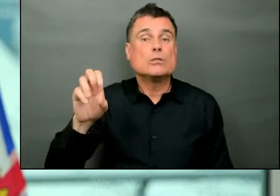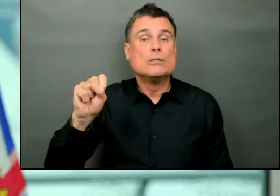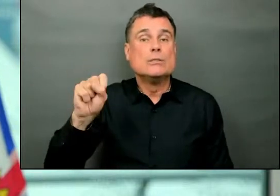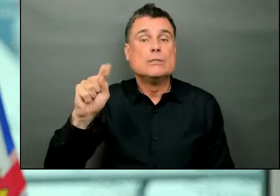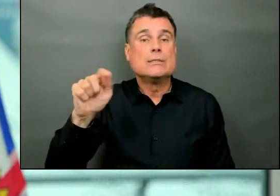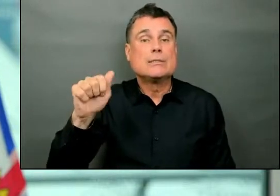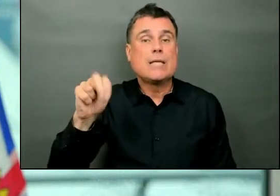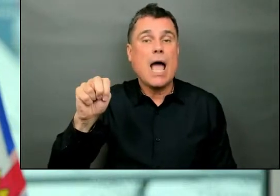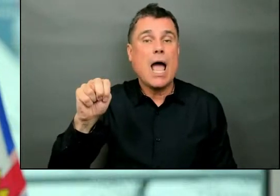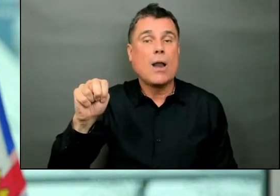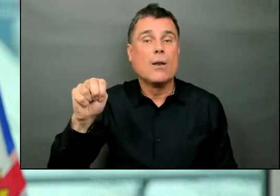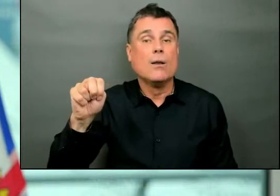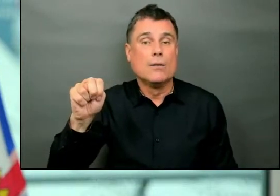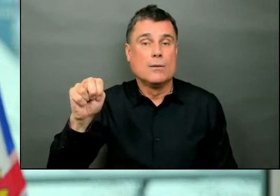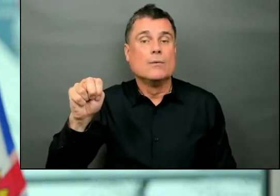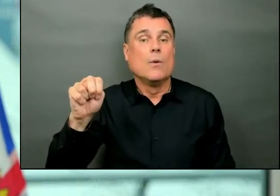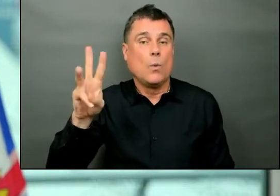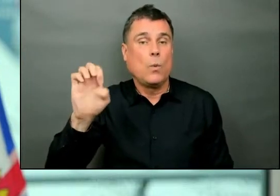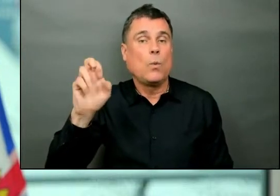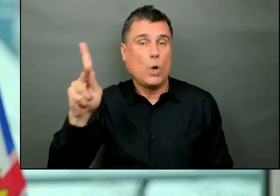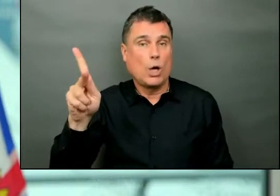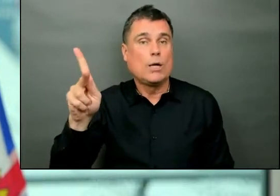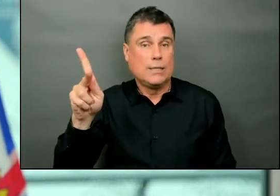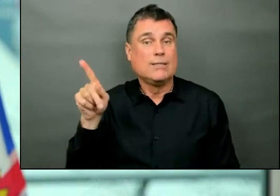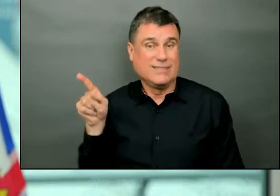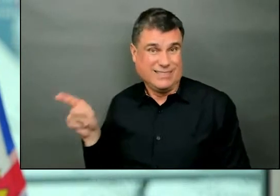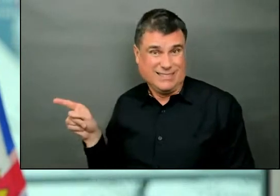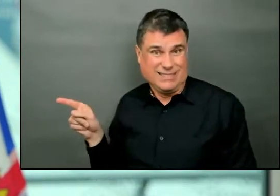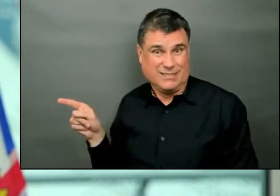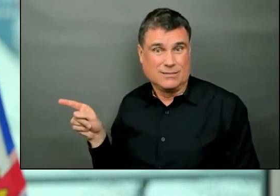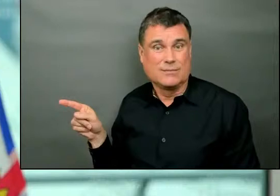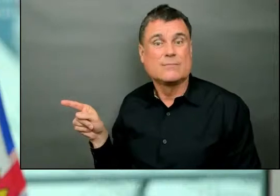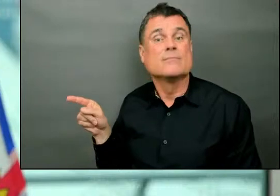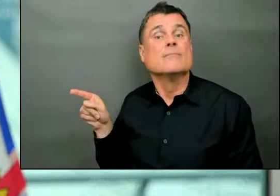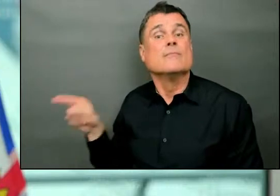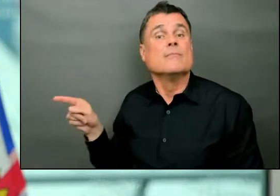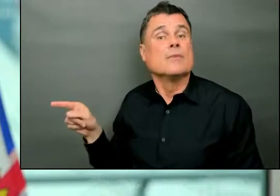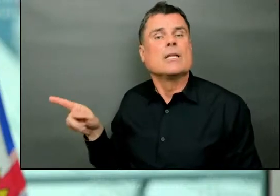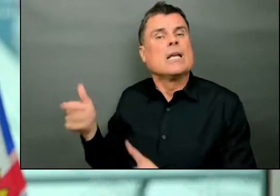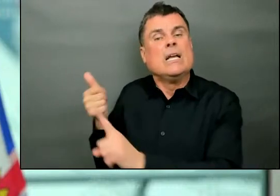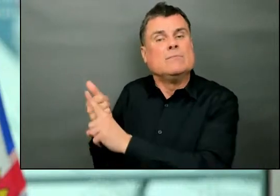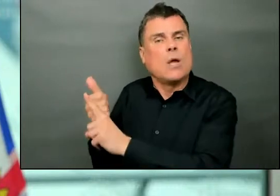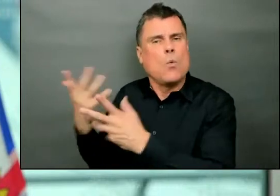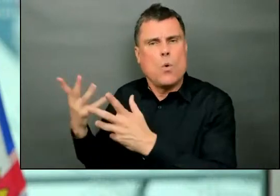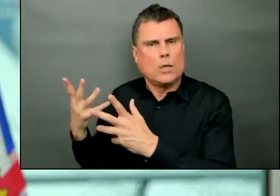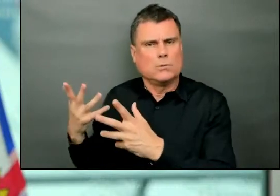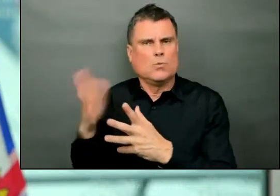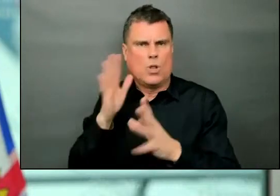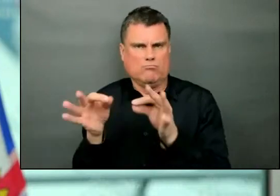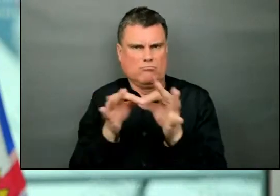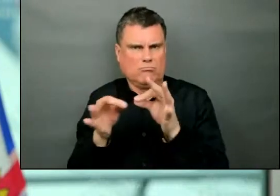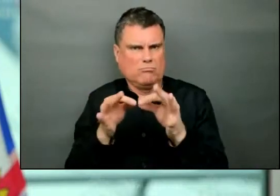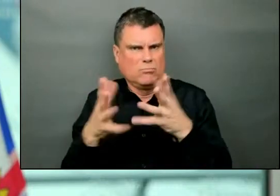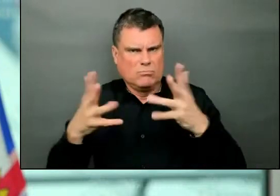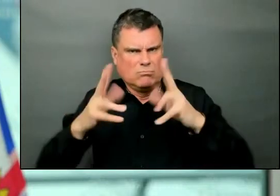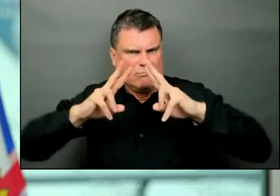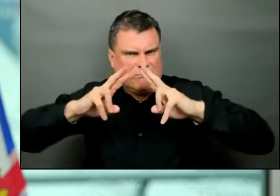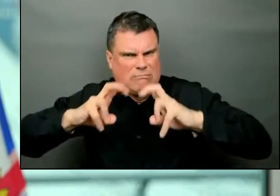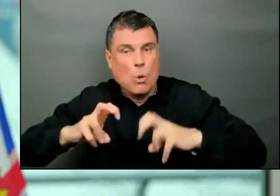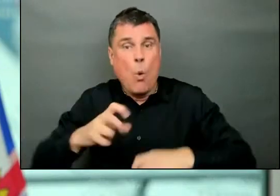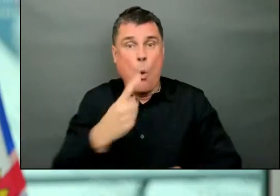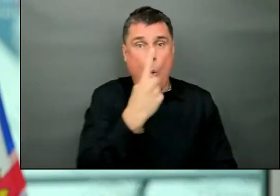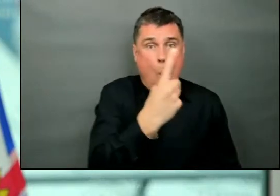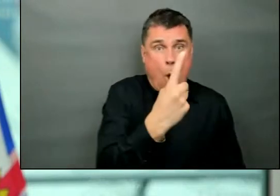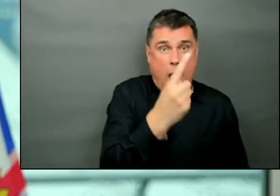to take those measures to prevent those infectious contacts, those contacts where we can potentially transmit it to others.